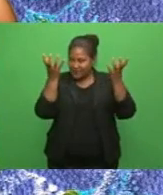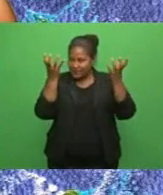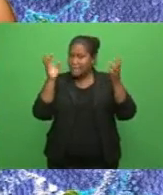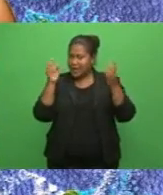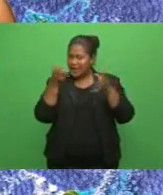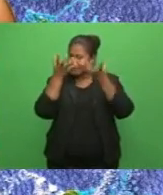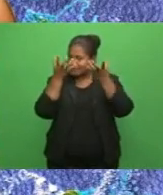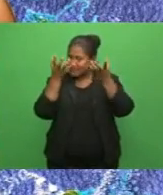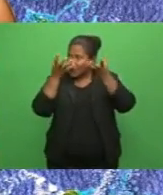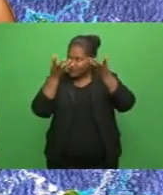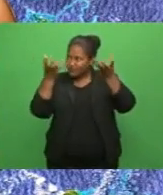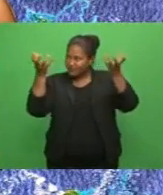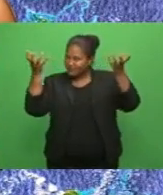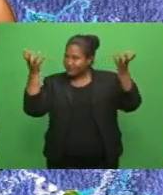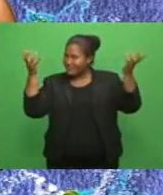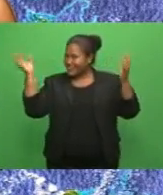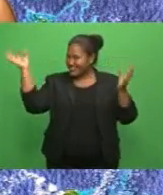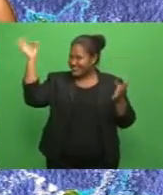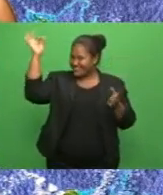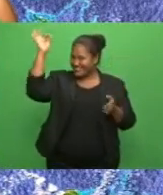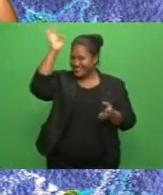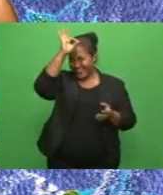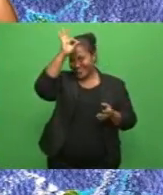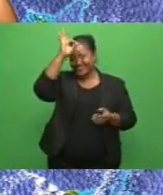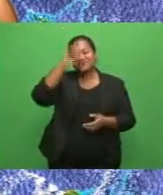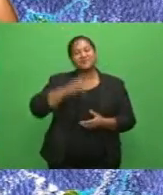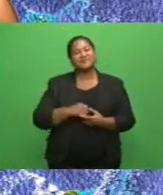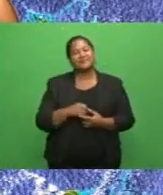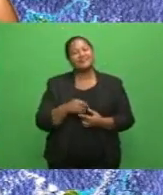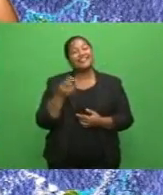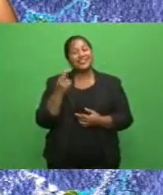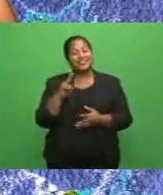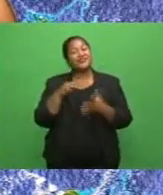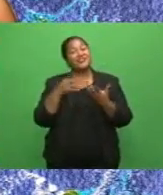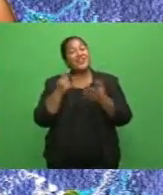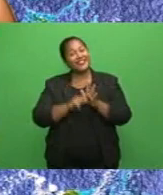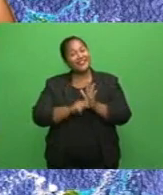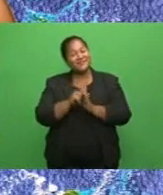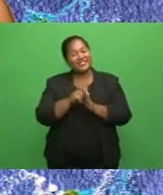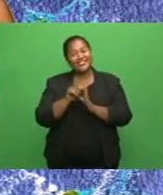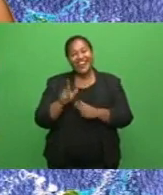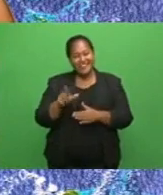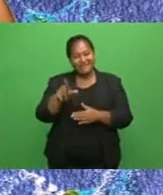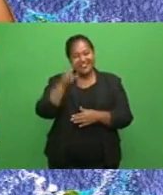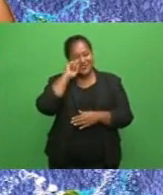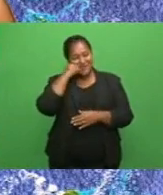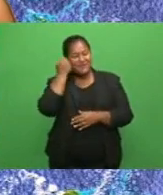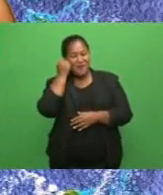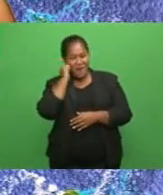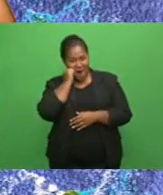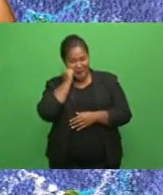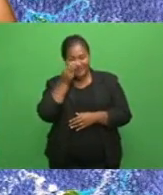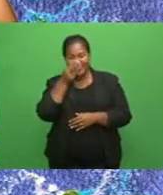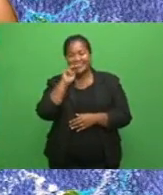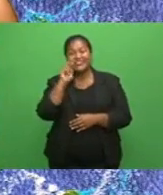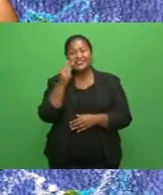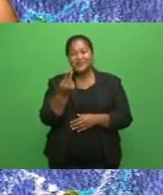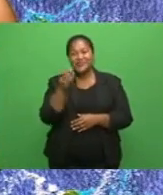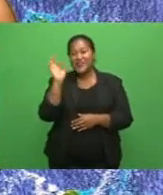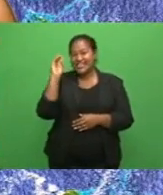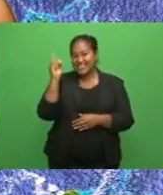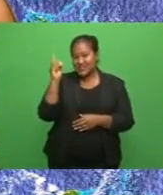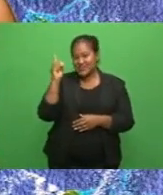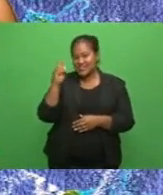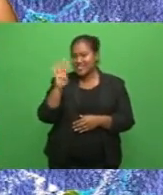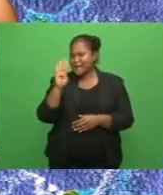break away and give way to sunny spells. Tomorrow's temps, Lambasa will be warm at 32 degrees, with Ba